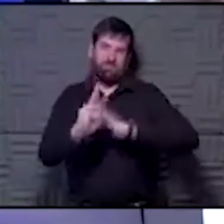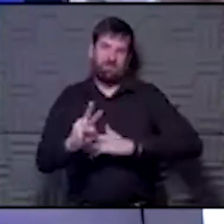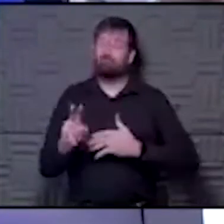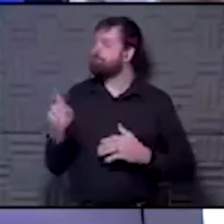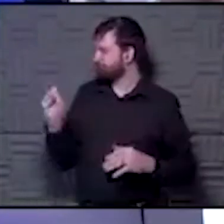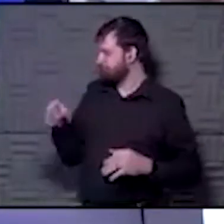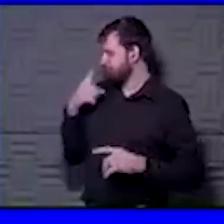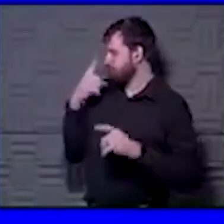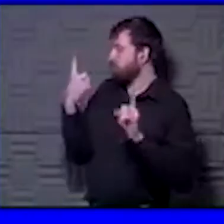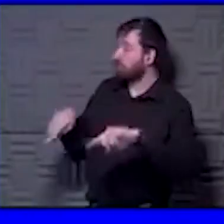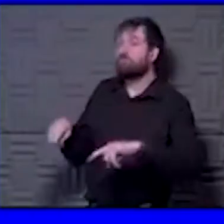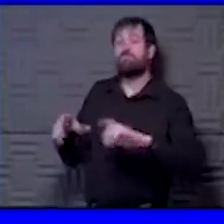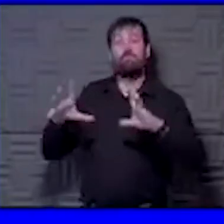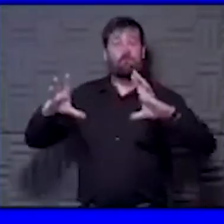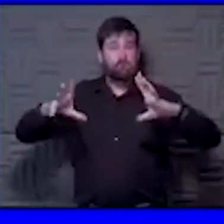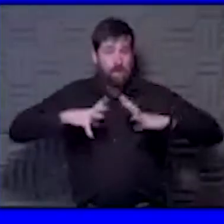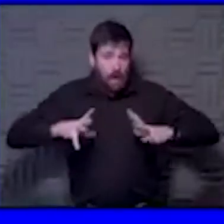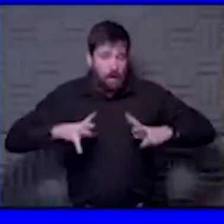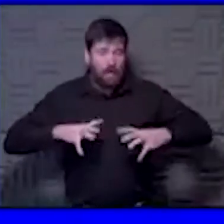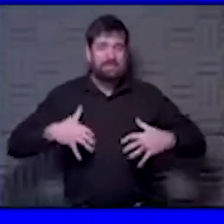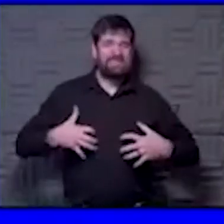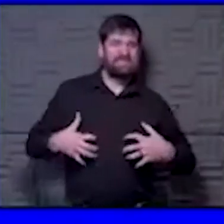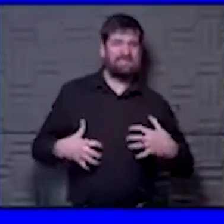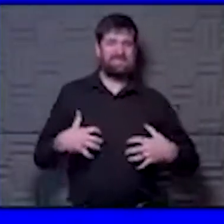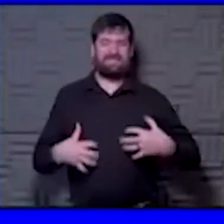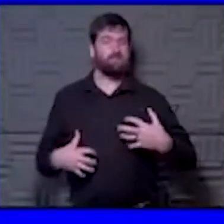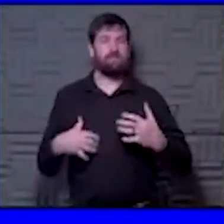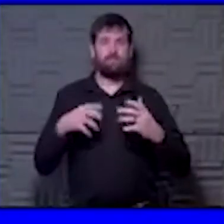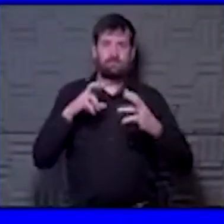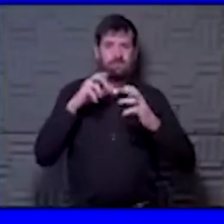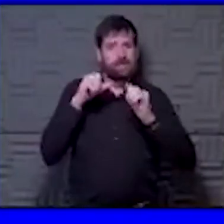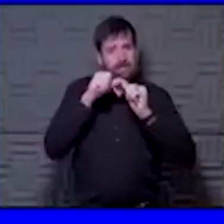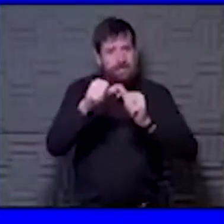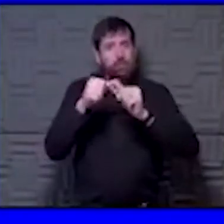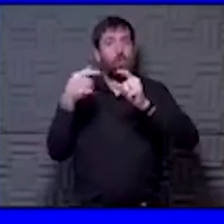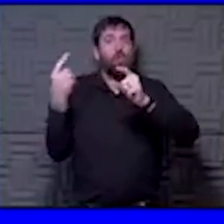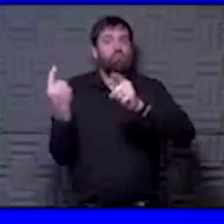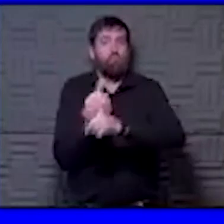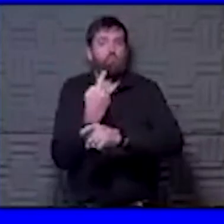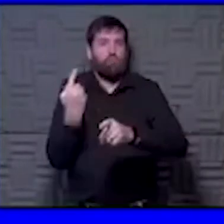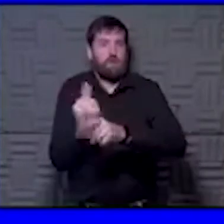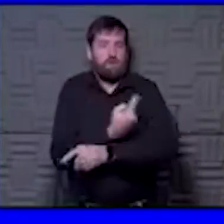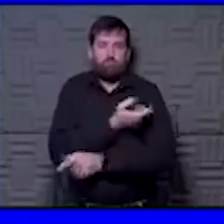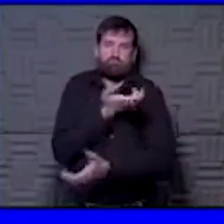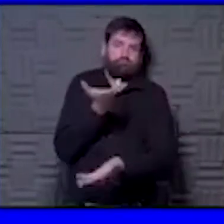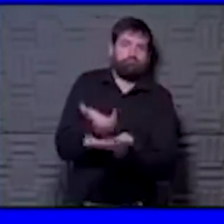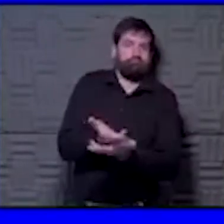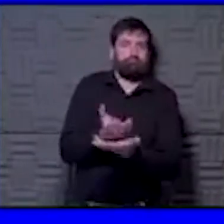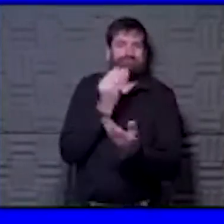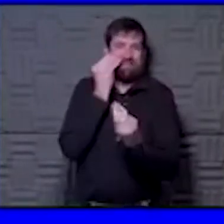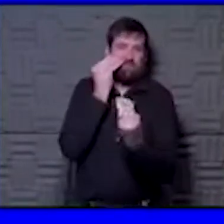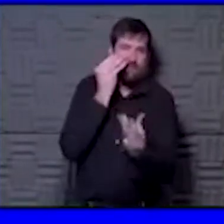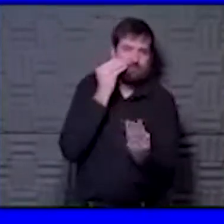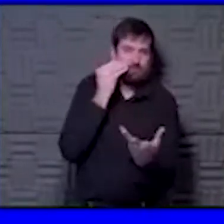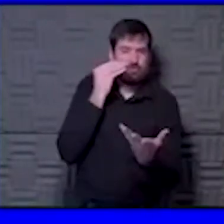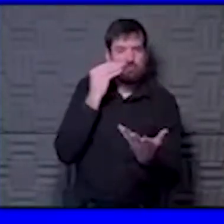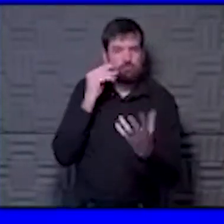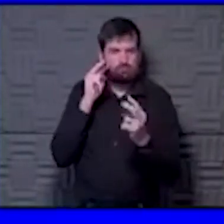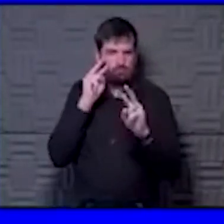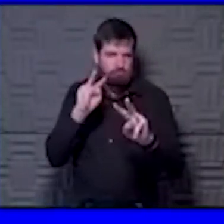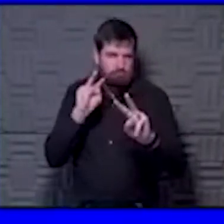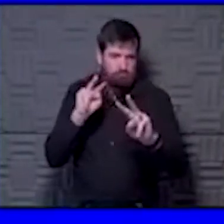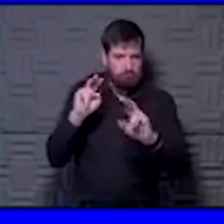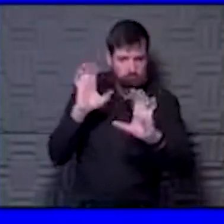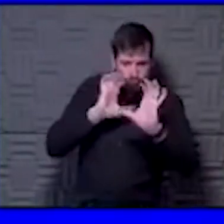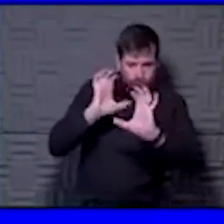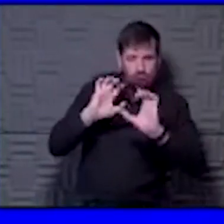And again, it's okay to be hesitant, continue to collect the appropriate data, the correct facts. But I